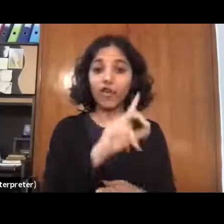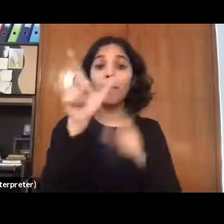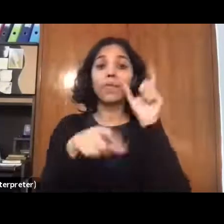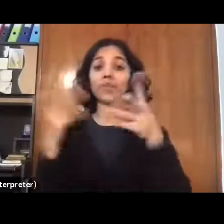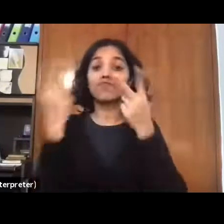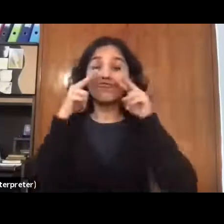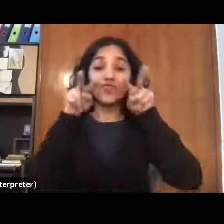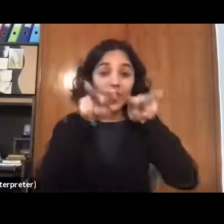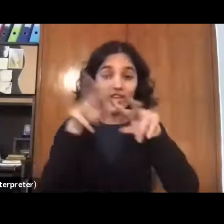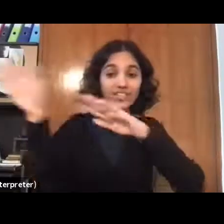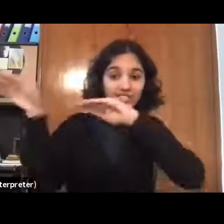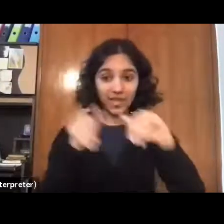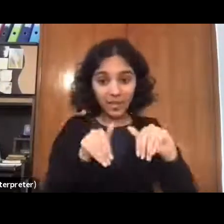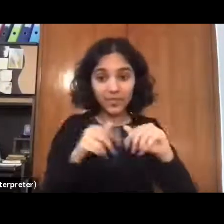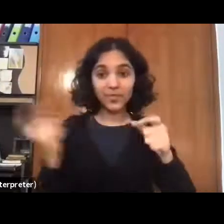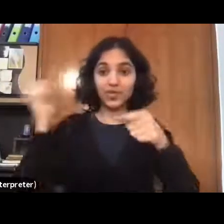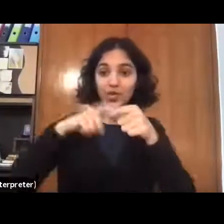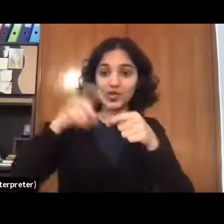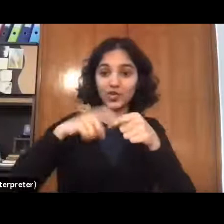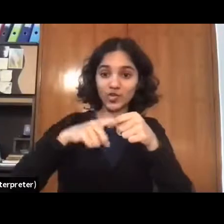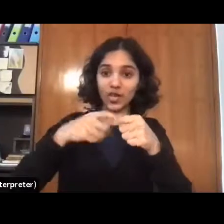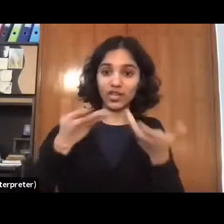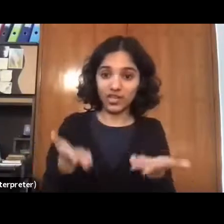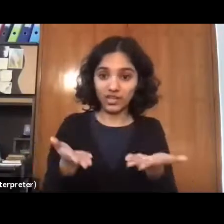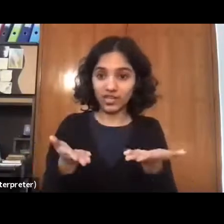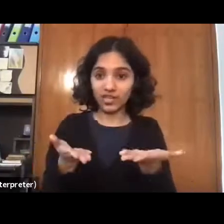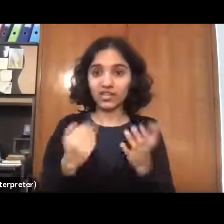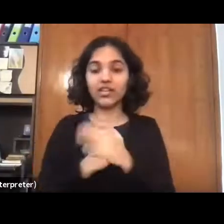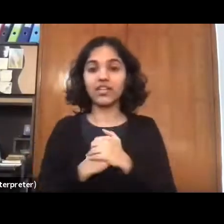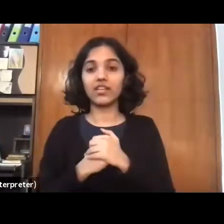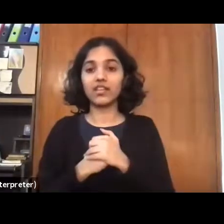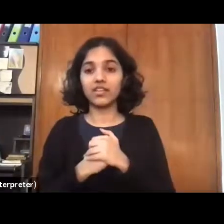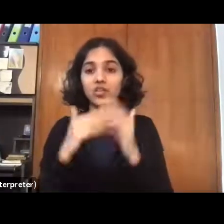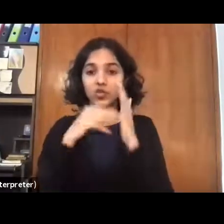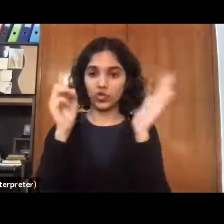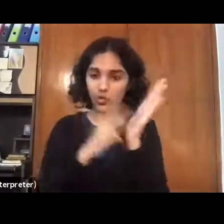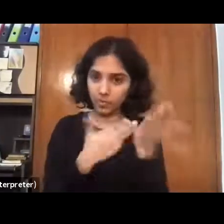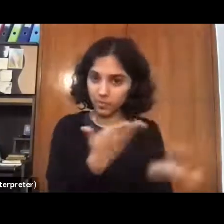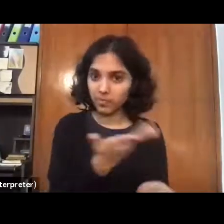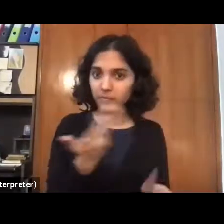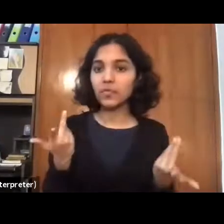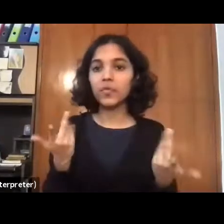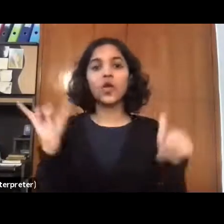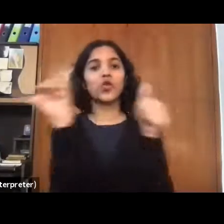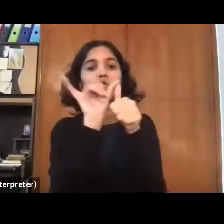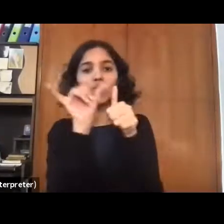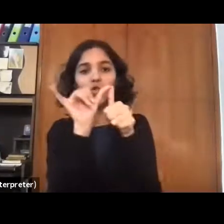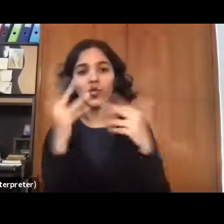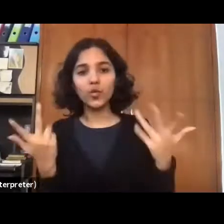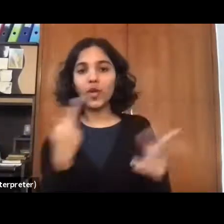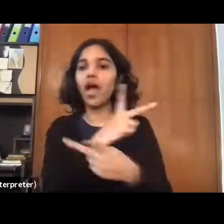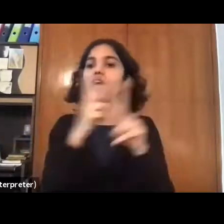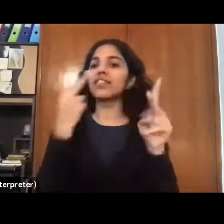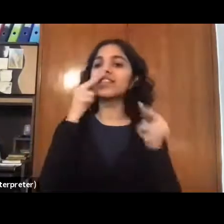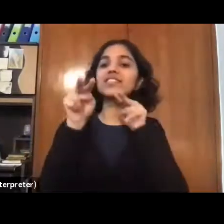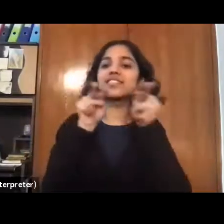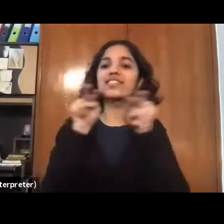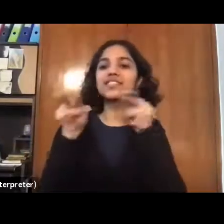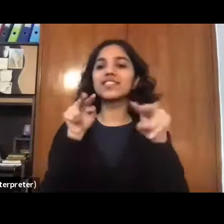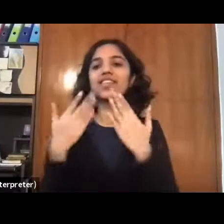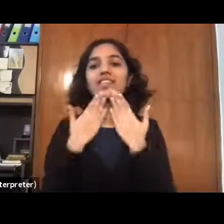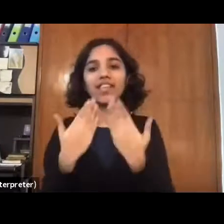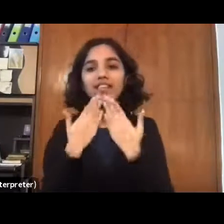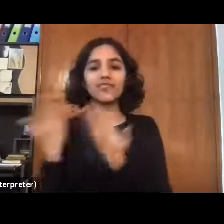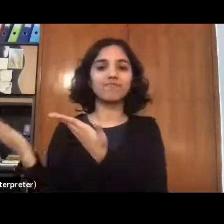participants who have joined us on Zoom and also on the YouTube and other